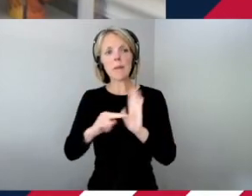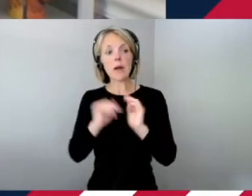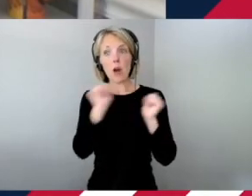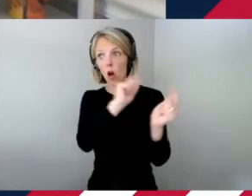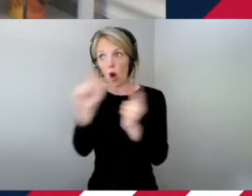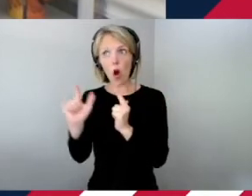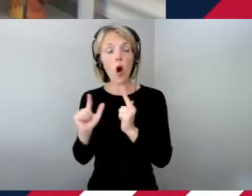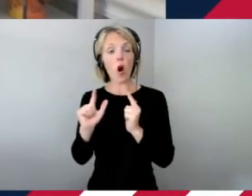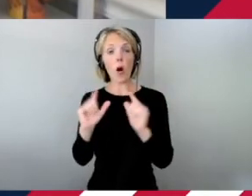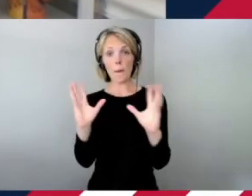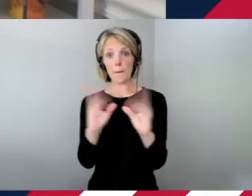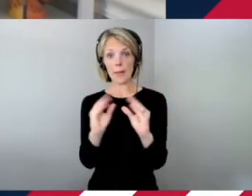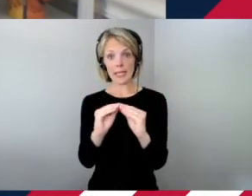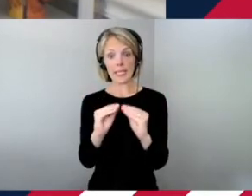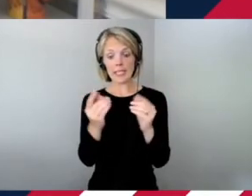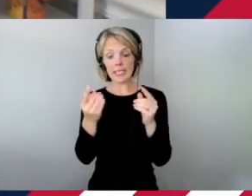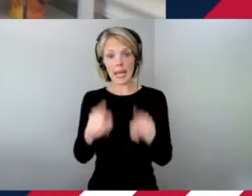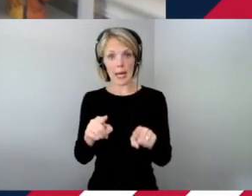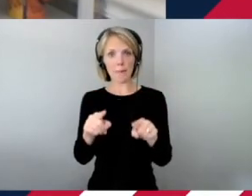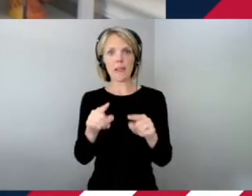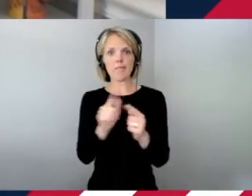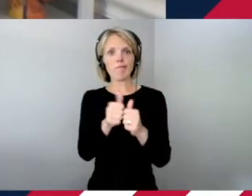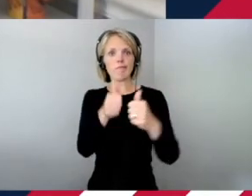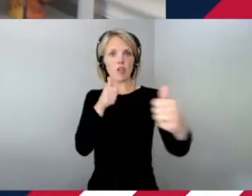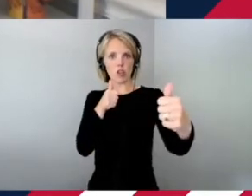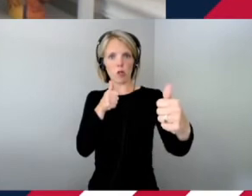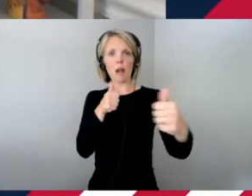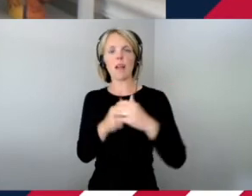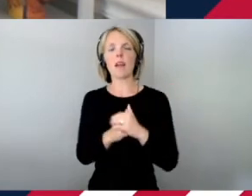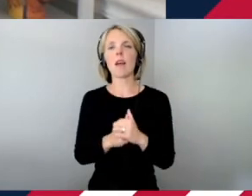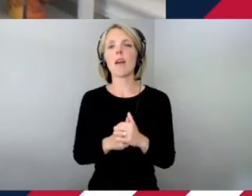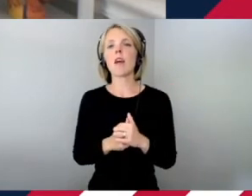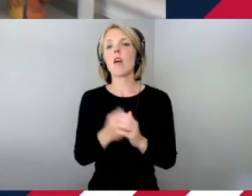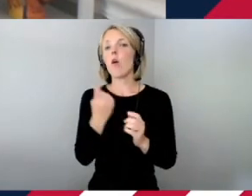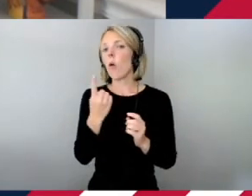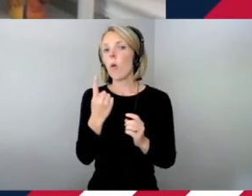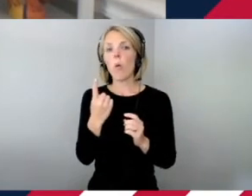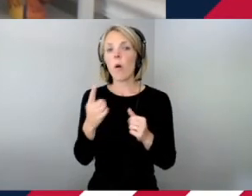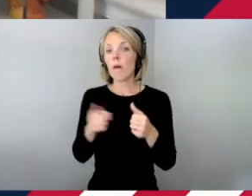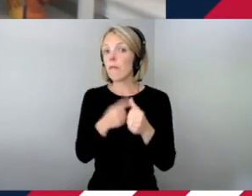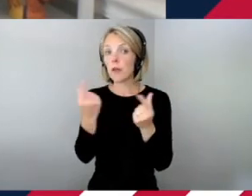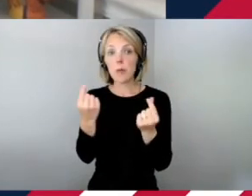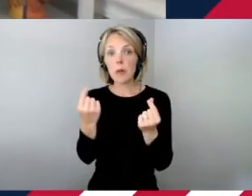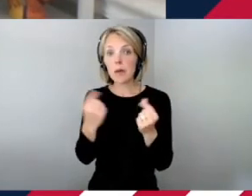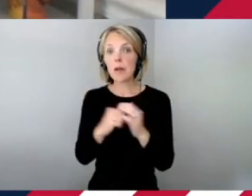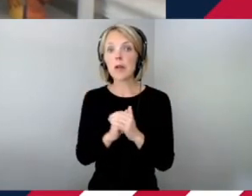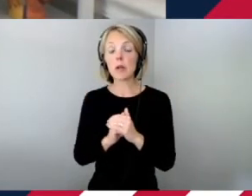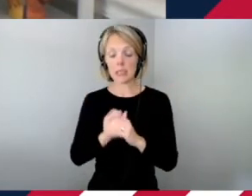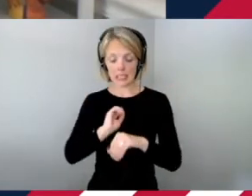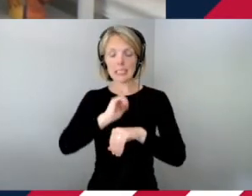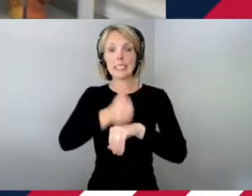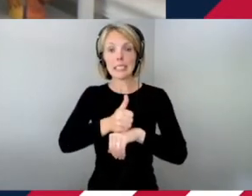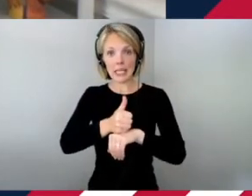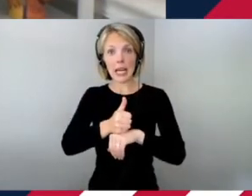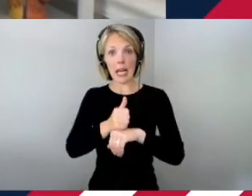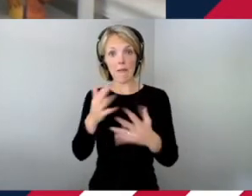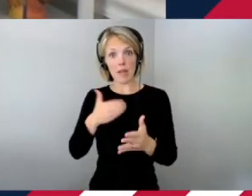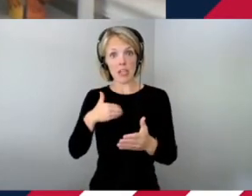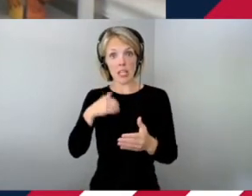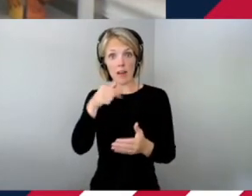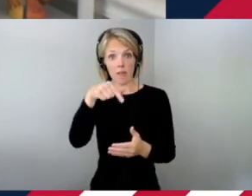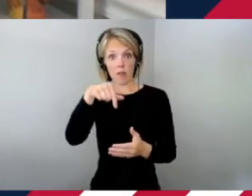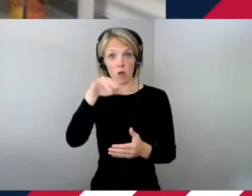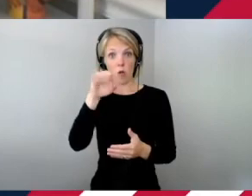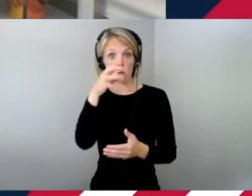committee meetings are being held virtually. One of the first things we will do is establish that we have a quorum of the committee members